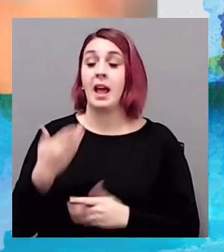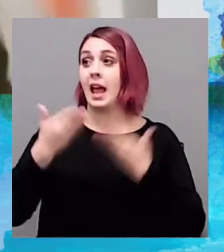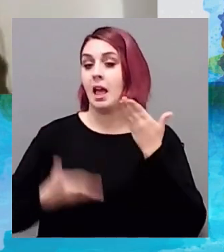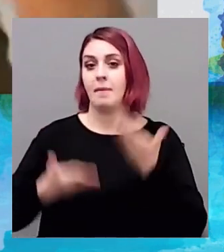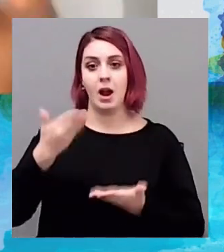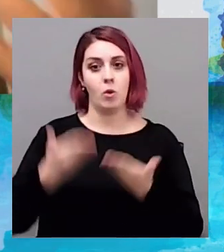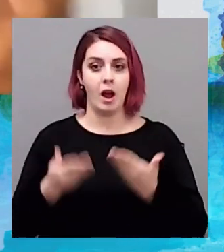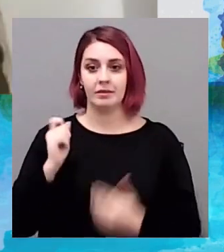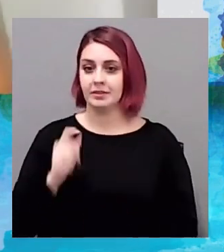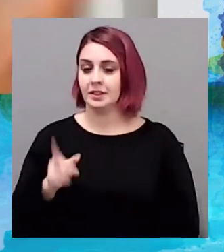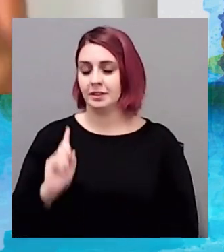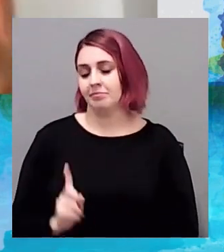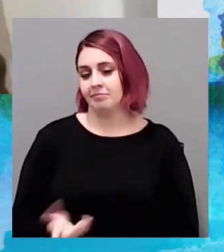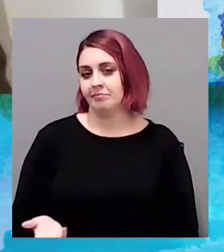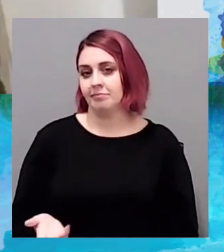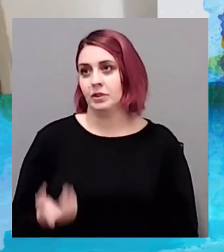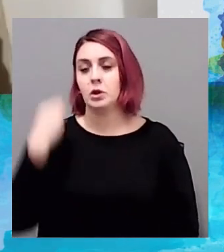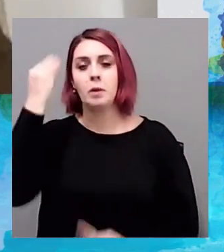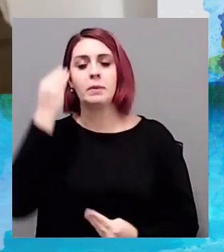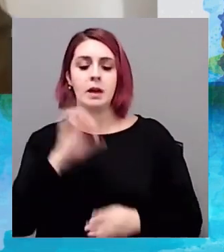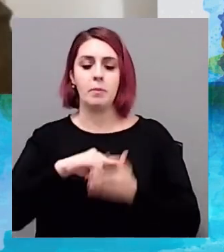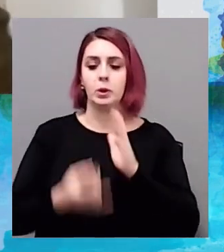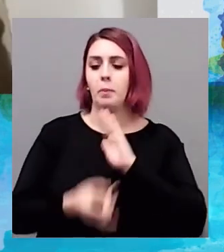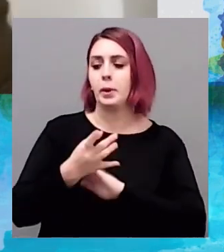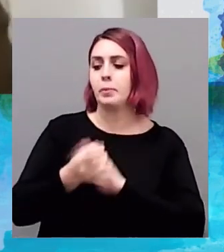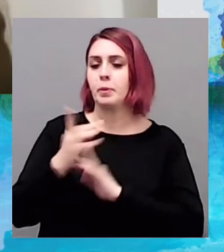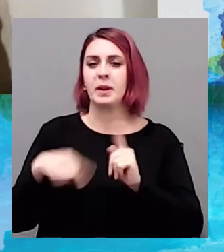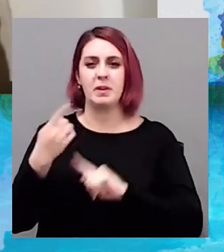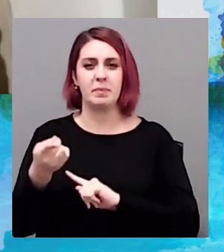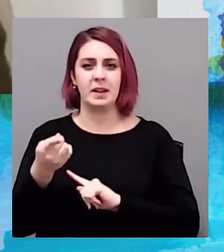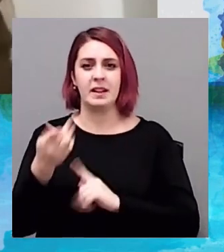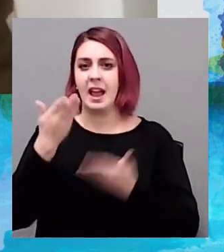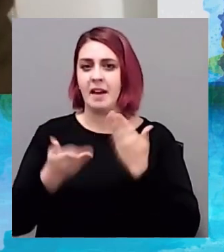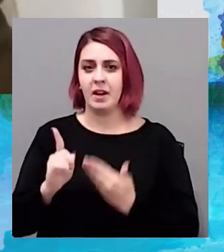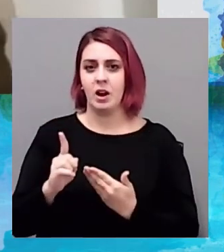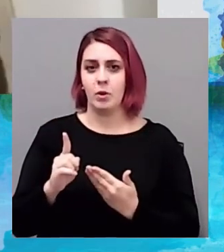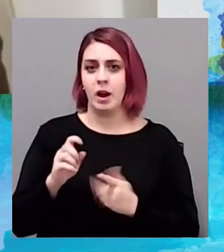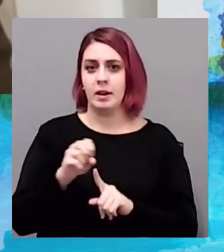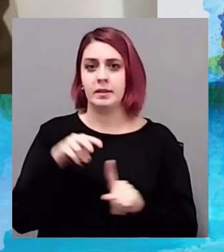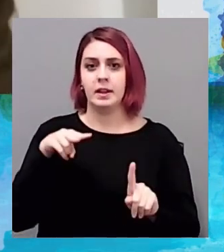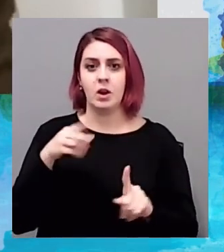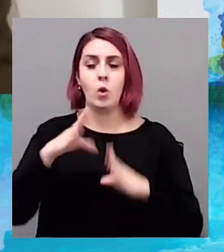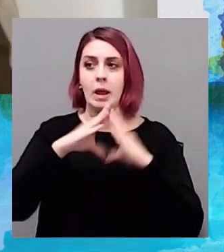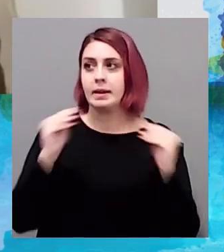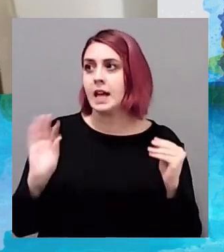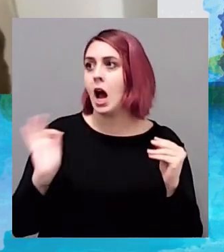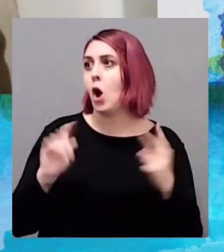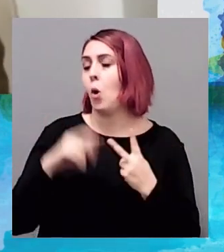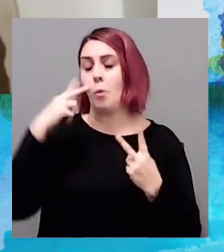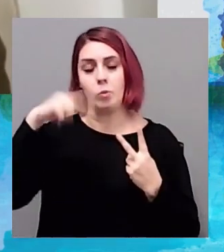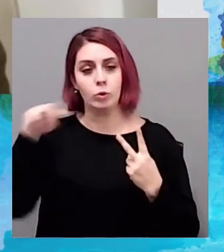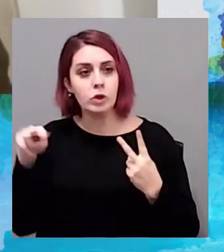And usually we don't evaluate. If we want to move forward, we need to evaluate at